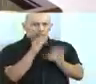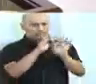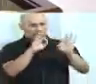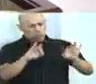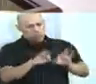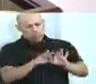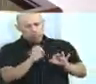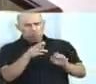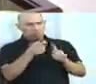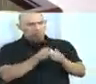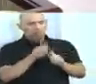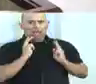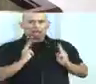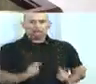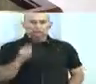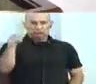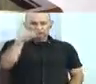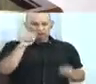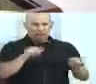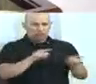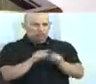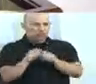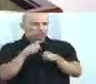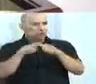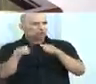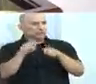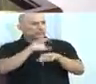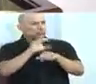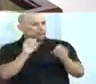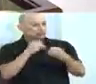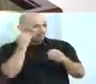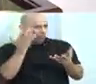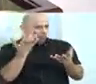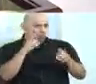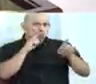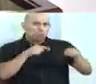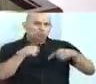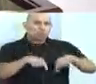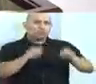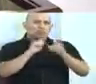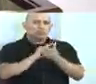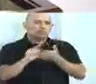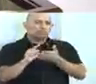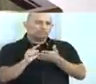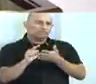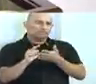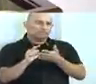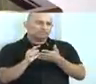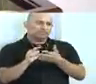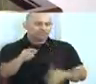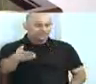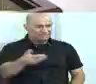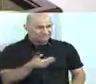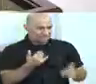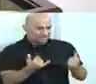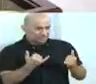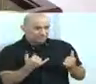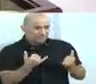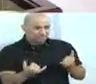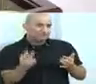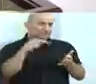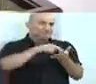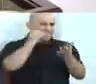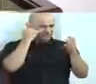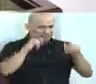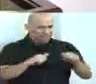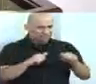you can get forms from the ushers, and you can also call the church office if you wish to order during the week. I invite you now to rise as you're